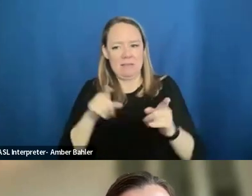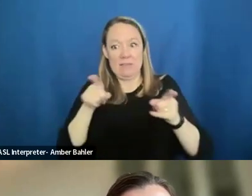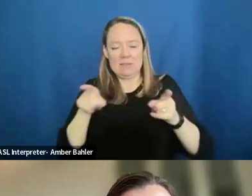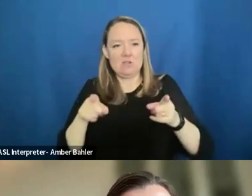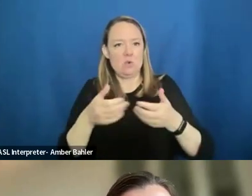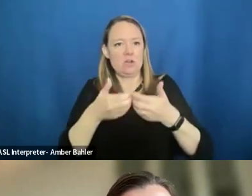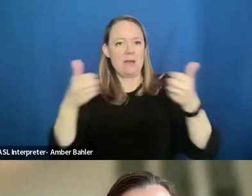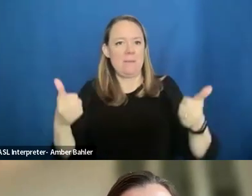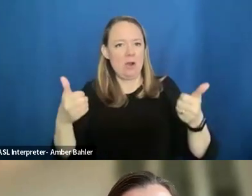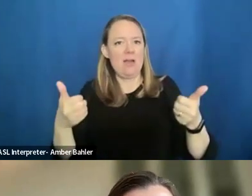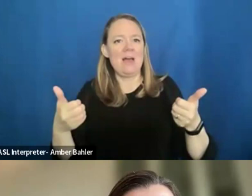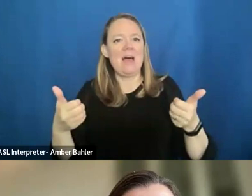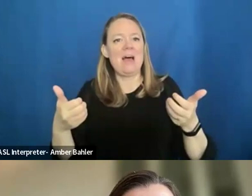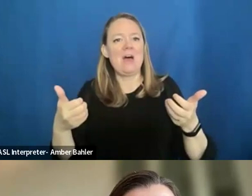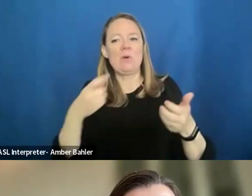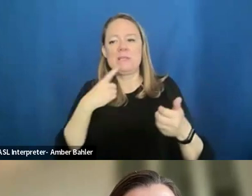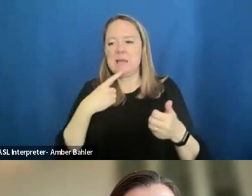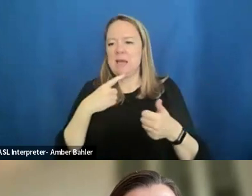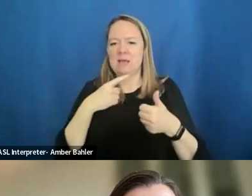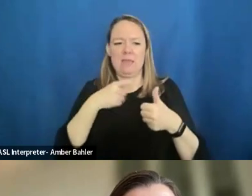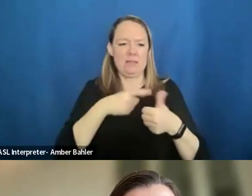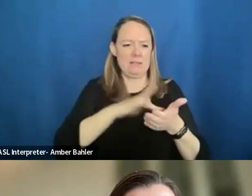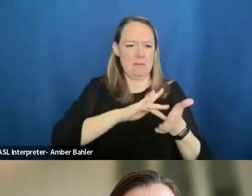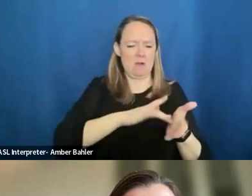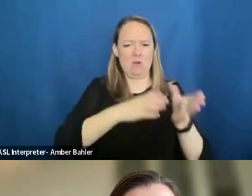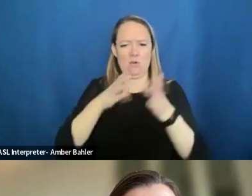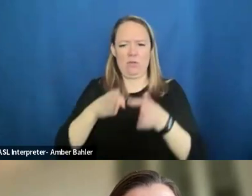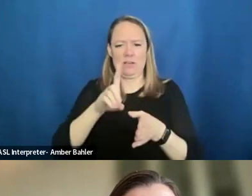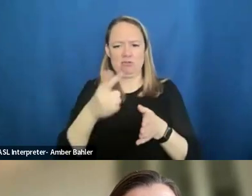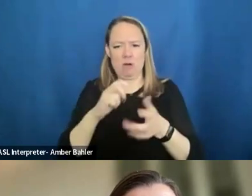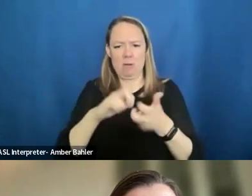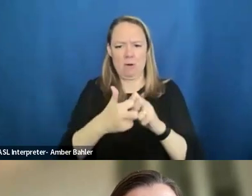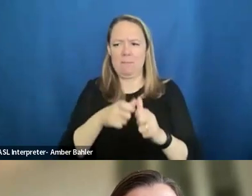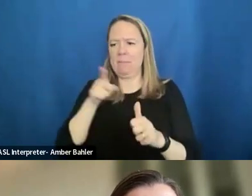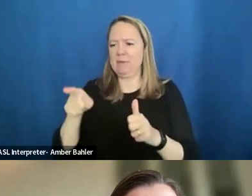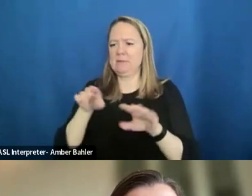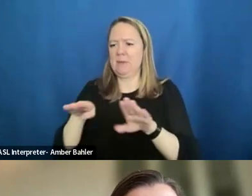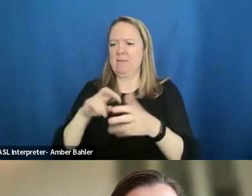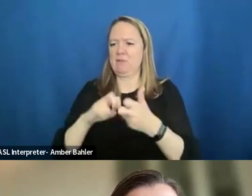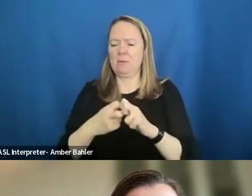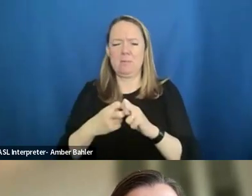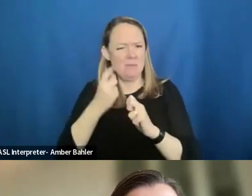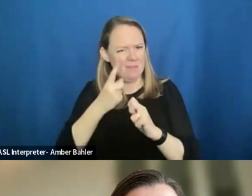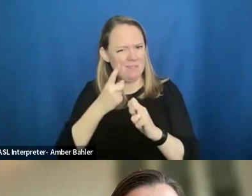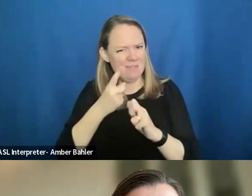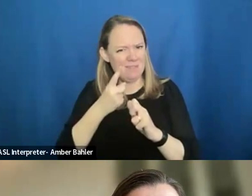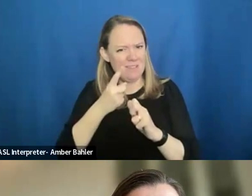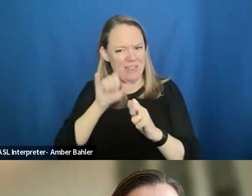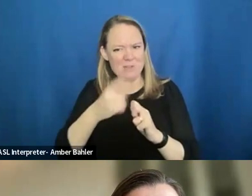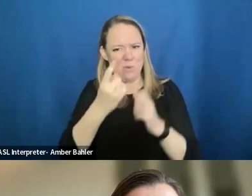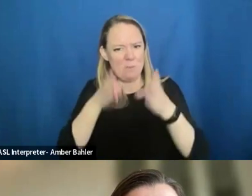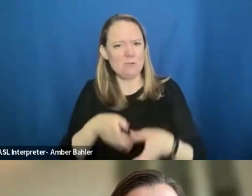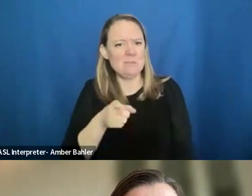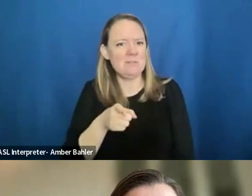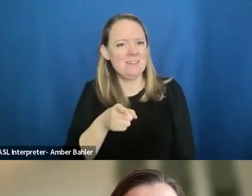medical problem. This is a drug problem. This is a behavioral problem, when rather this is a human being in front of us. And so if we can really build